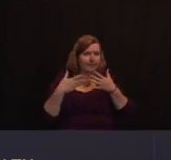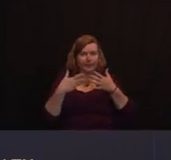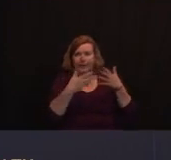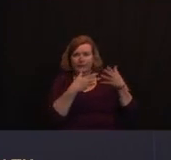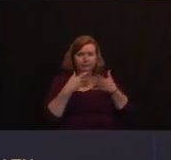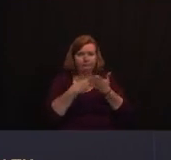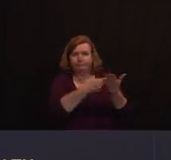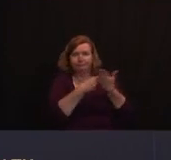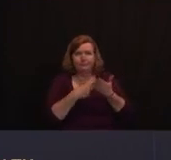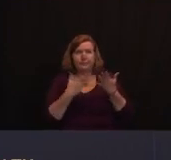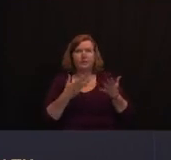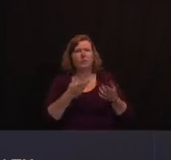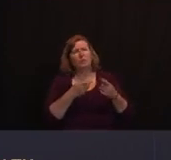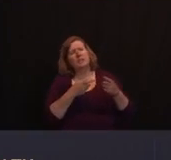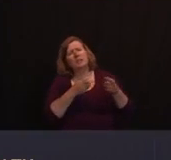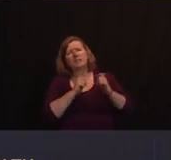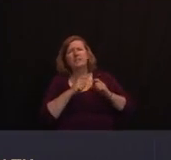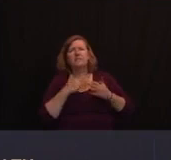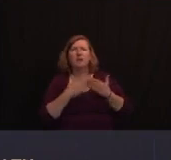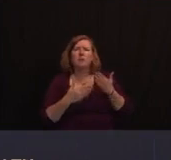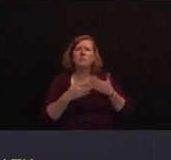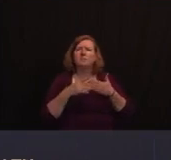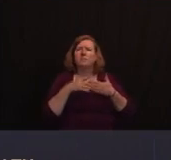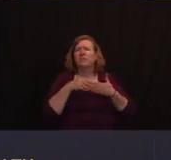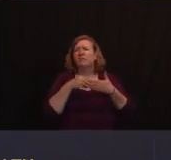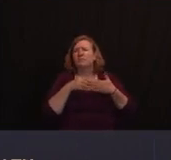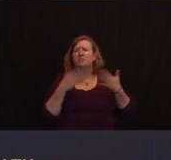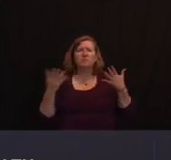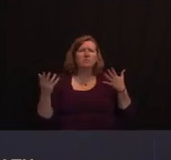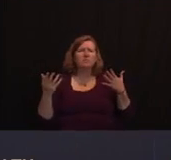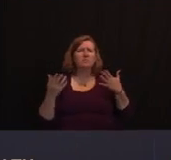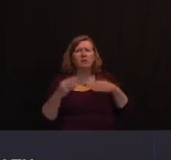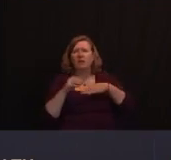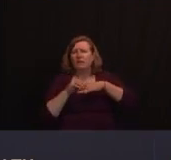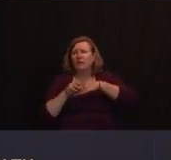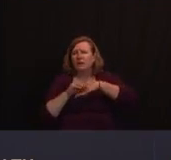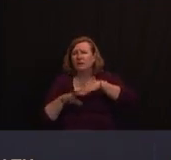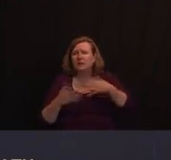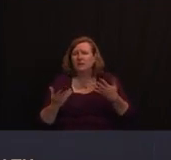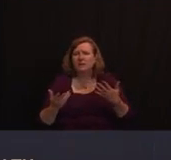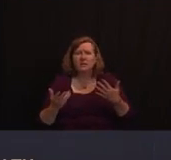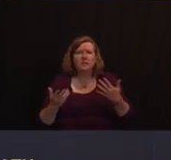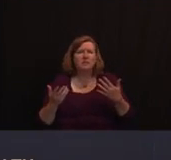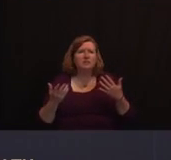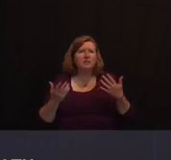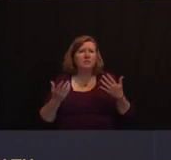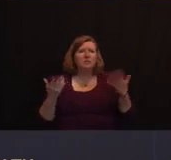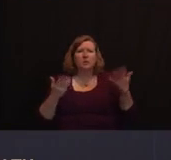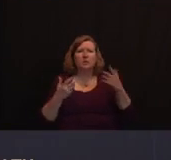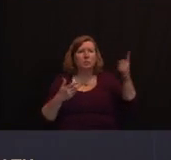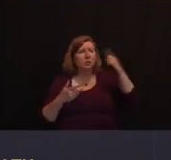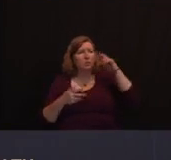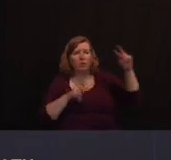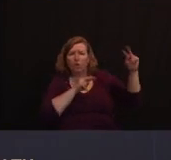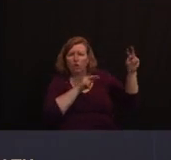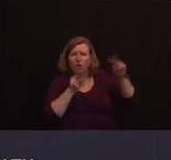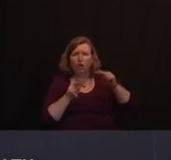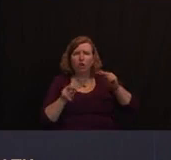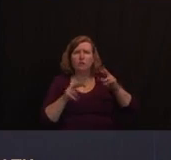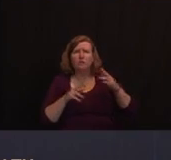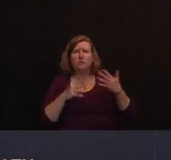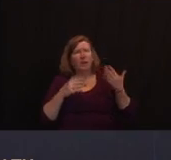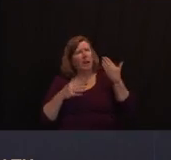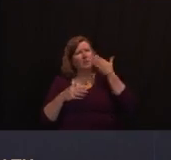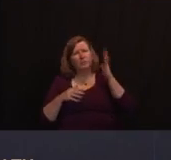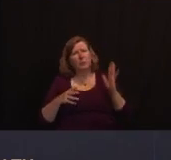guidance about what they're going to decide, and what kinds of things will they look at? I mean, we know some statistics about these